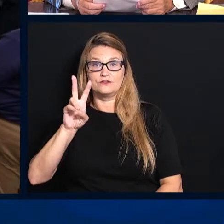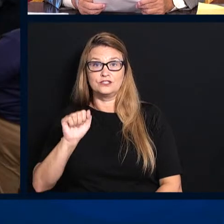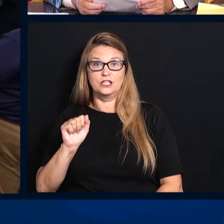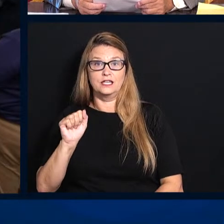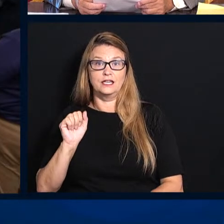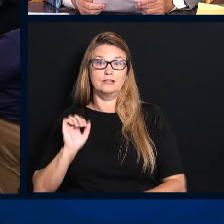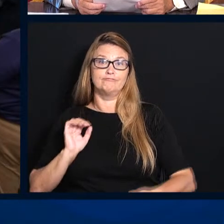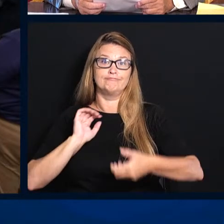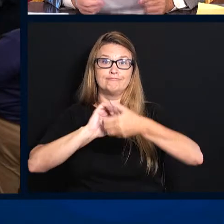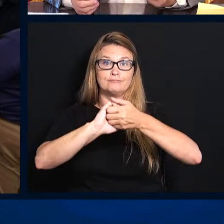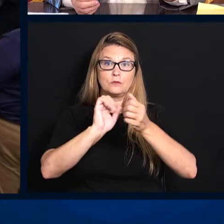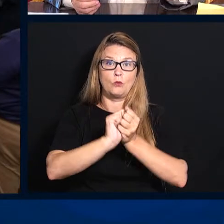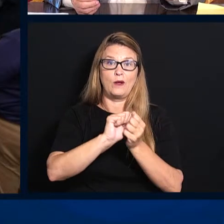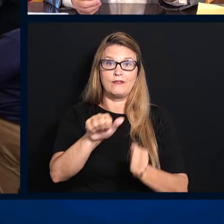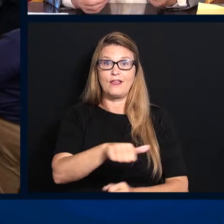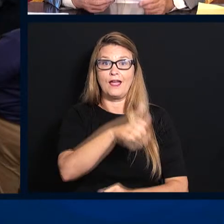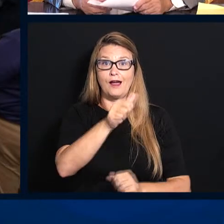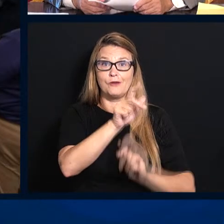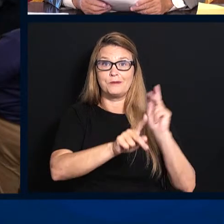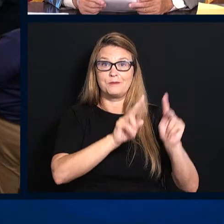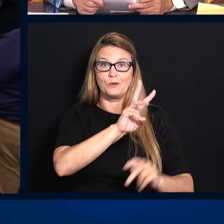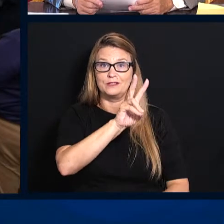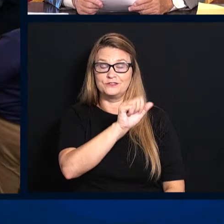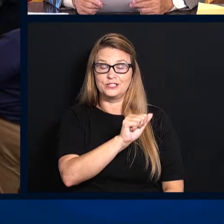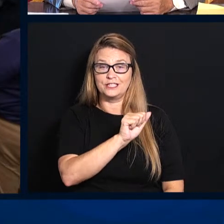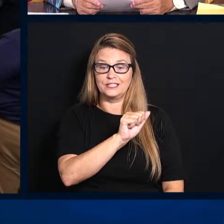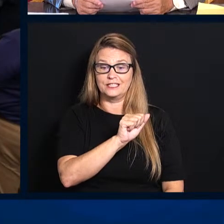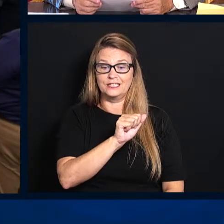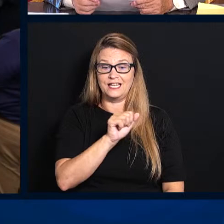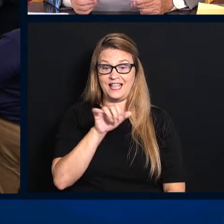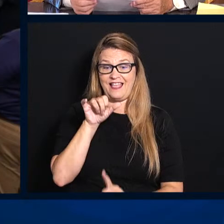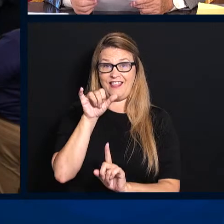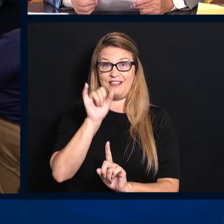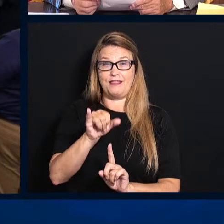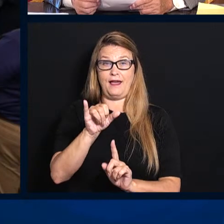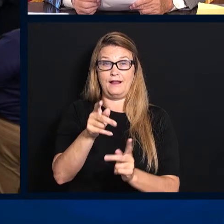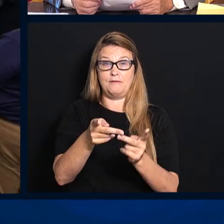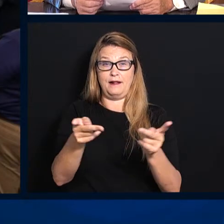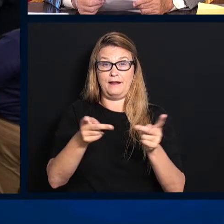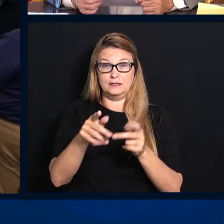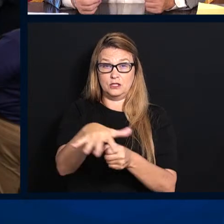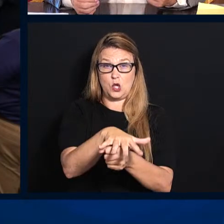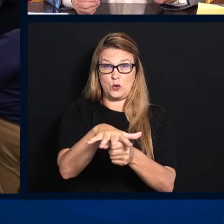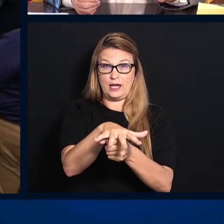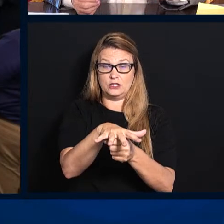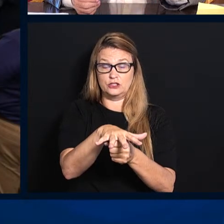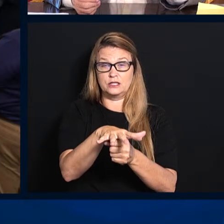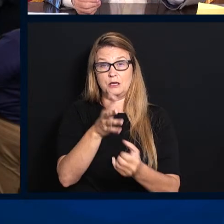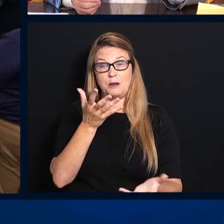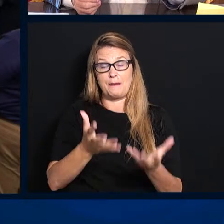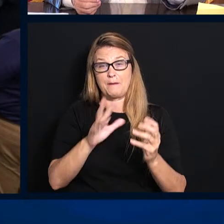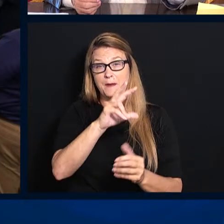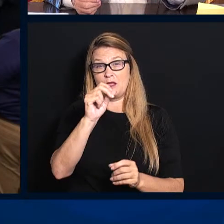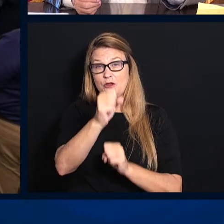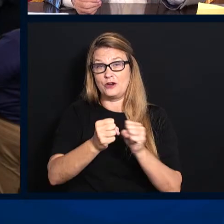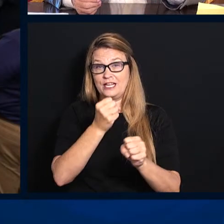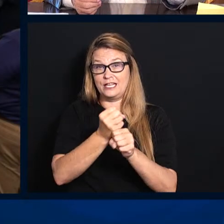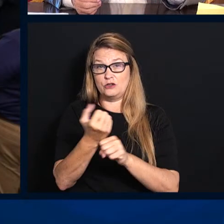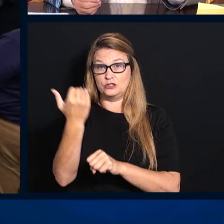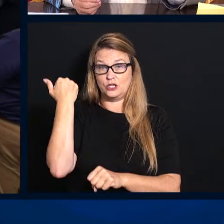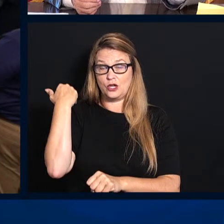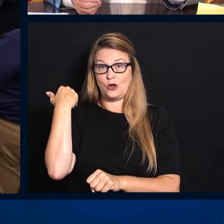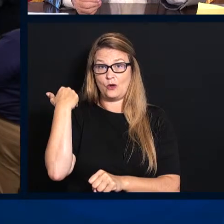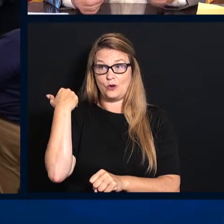everybody. Right here on this site, this is hard to imagine, but probably 30 years ago, that site